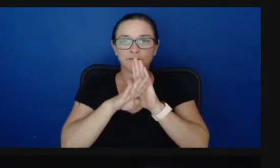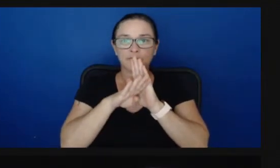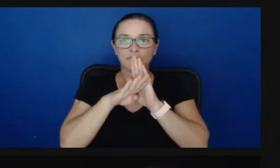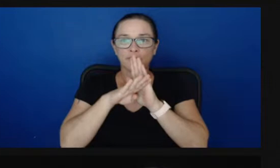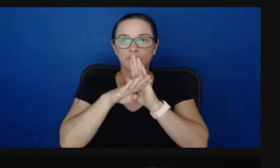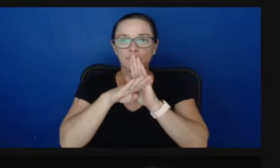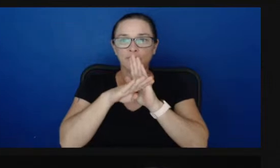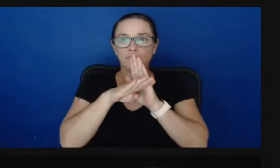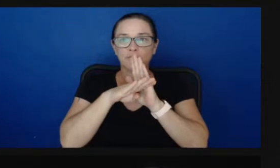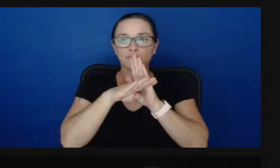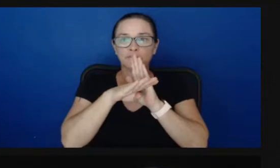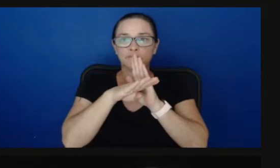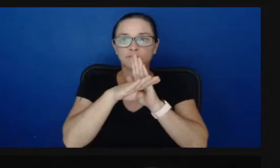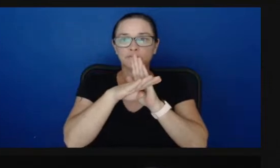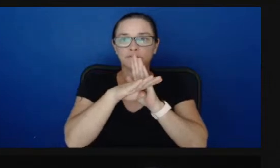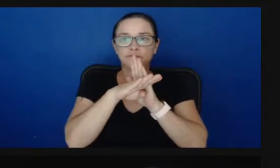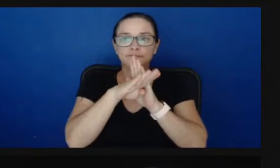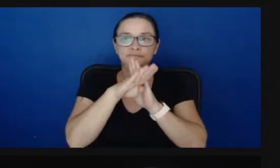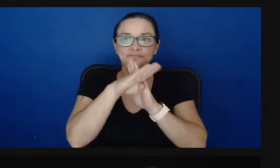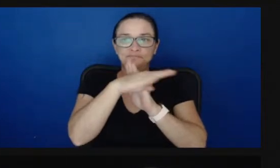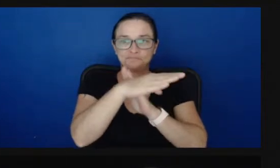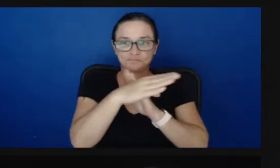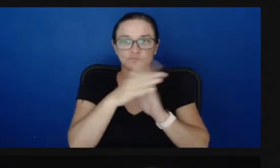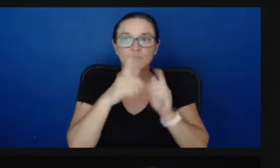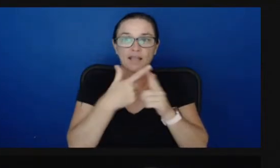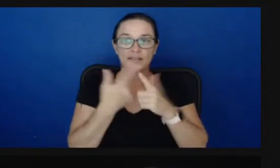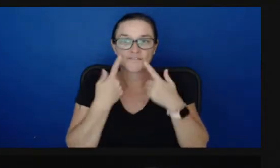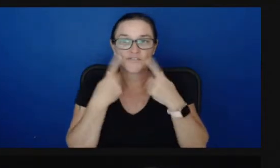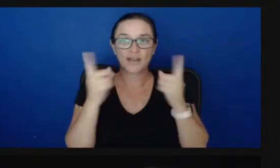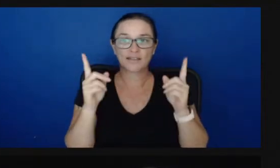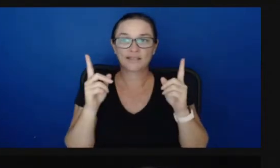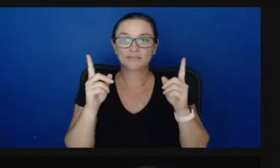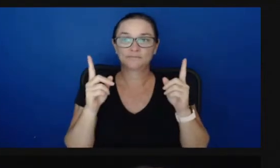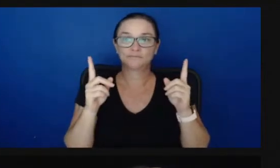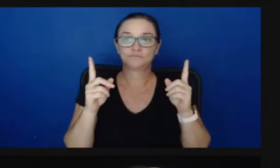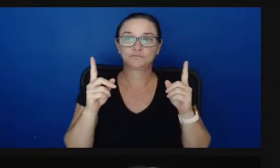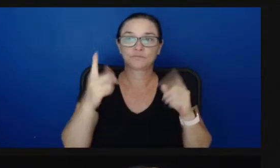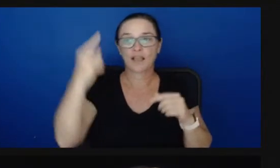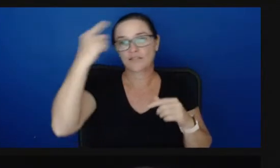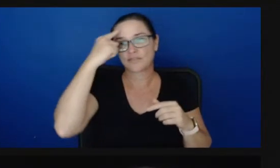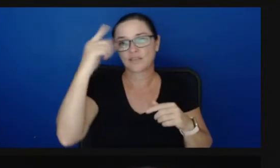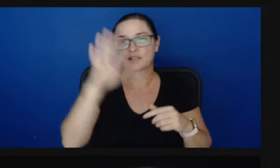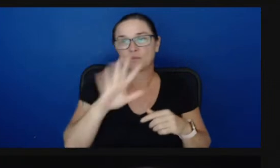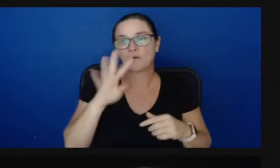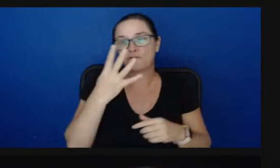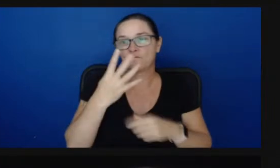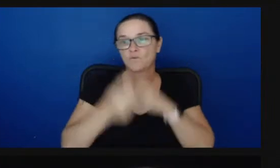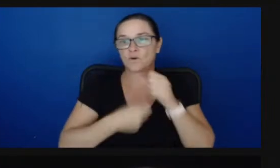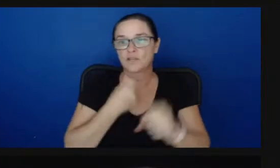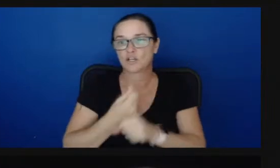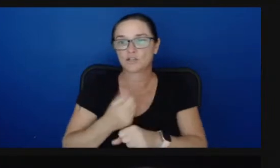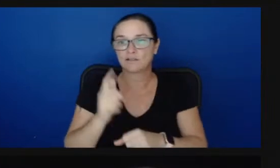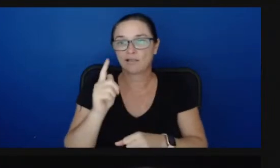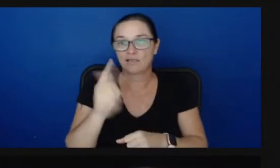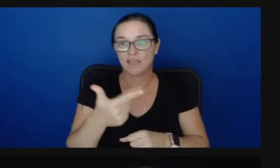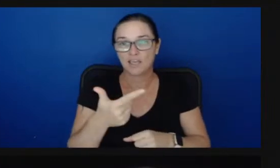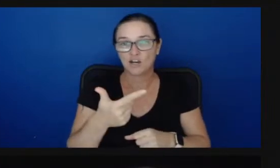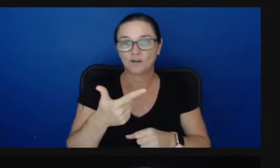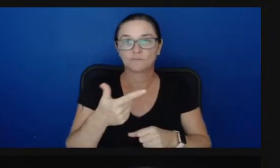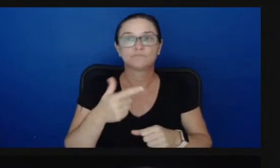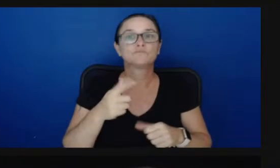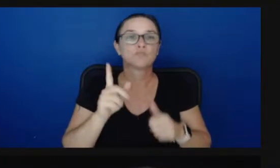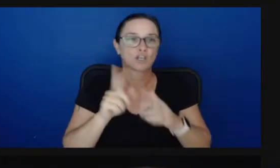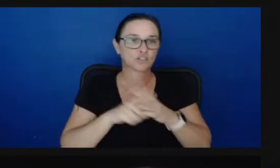up, down, up. And then finally, I think it's 4 years or so later, it starts a long trend